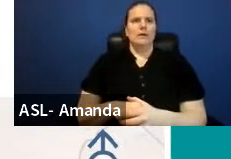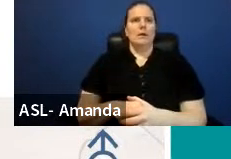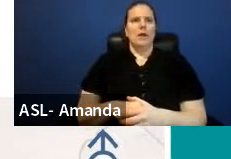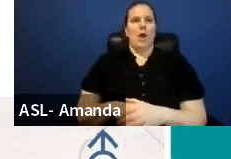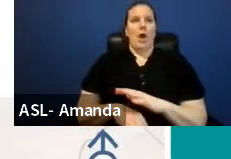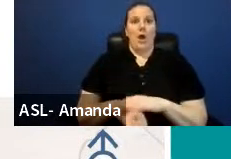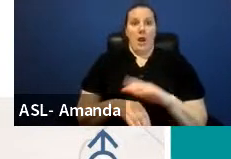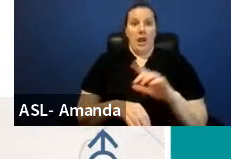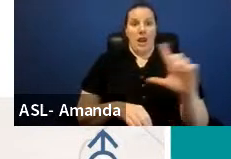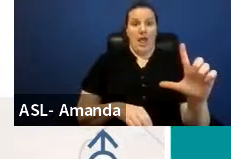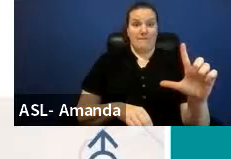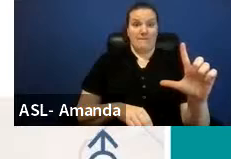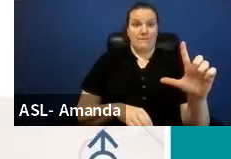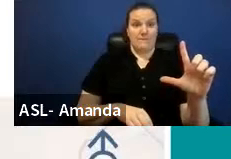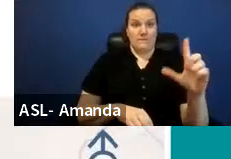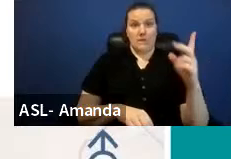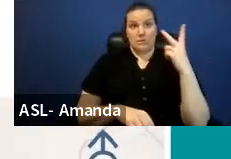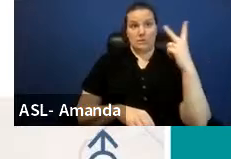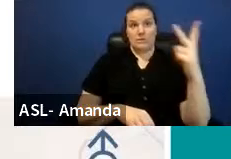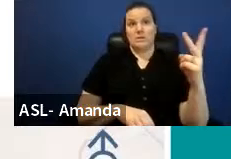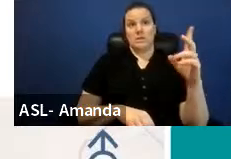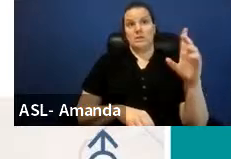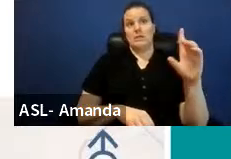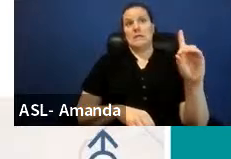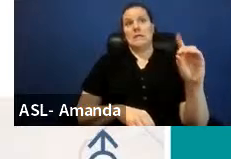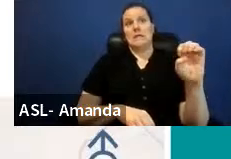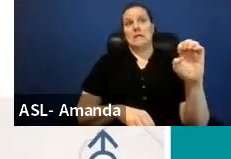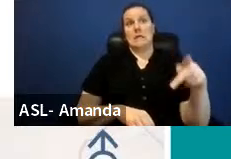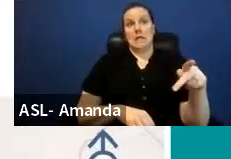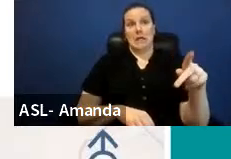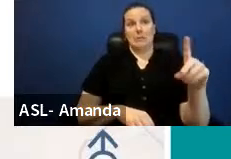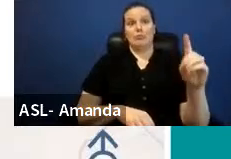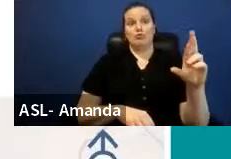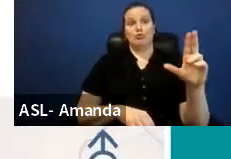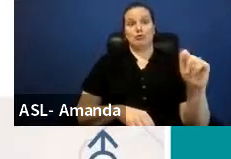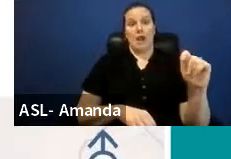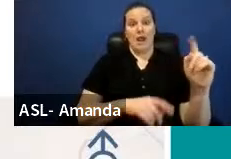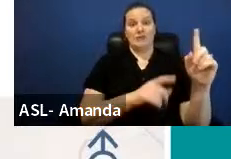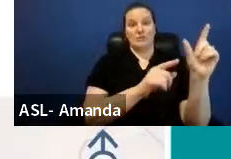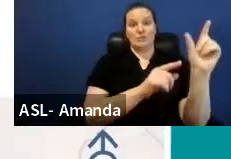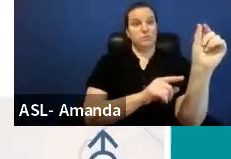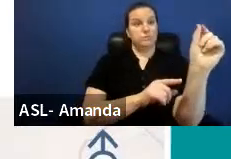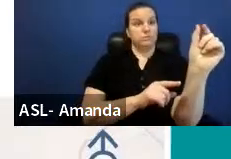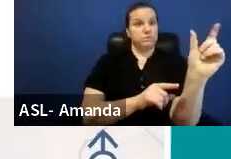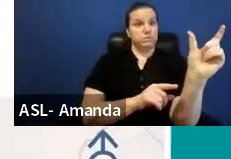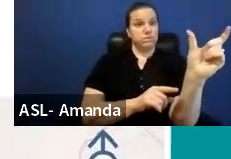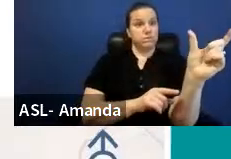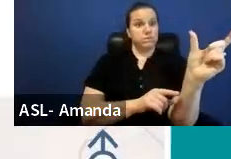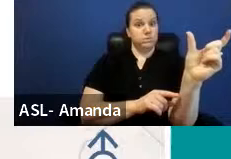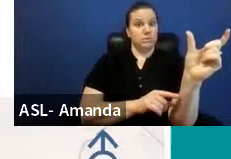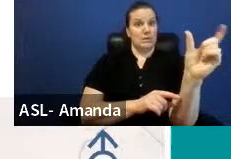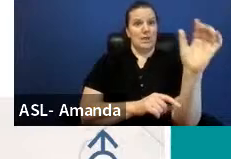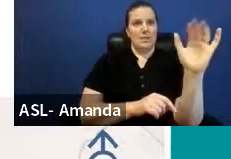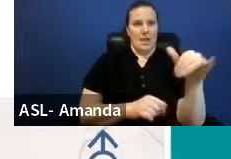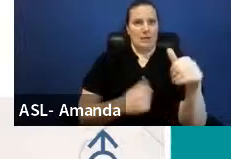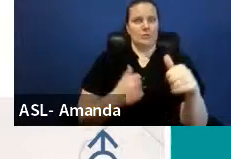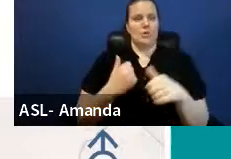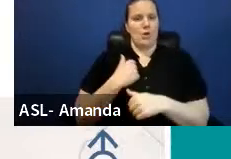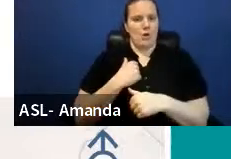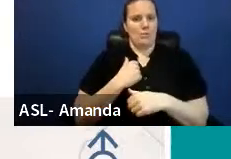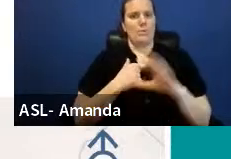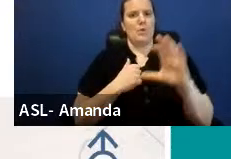your left and you see the deep draft sign, that's where the Army Corps